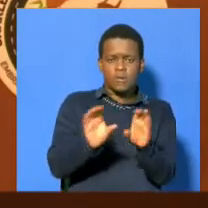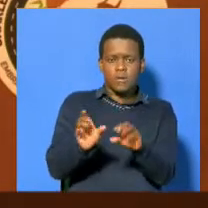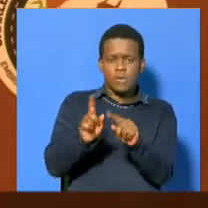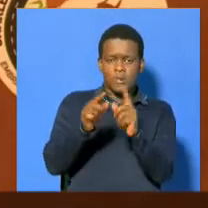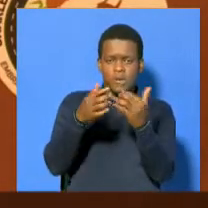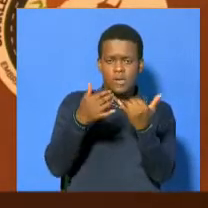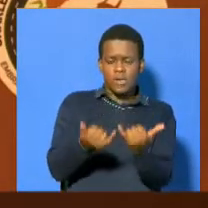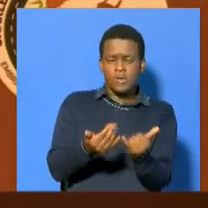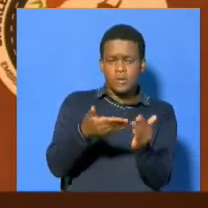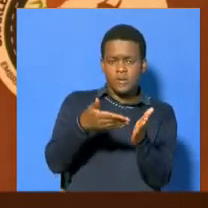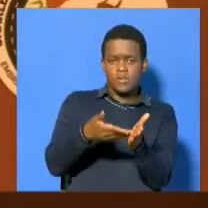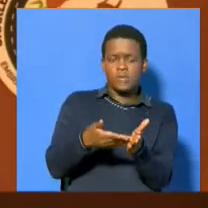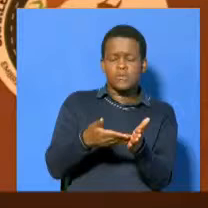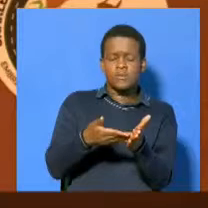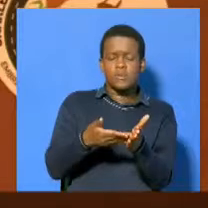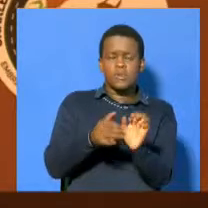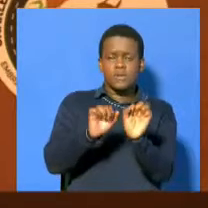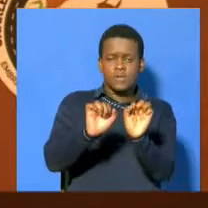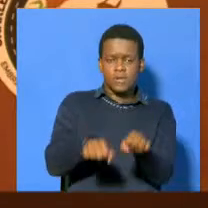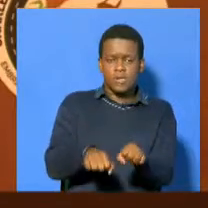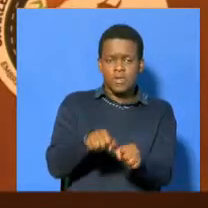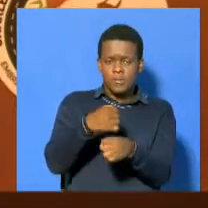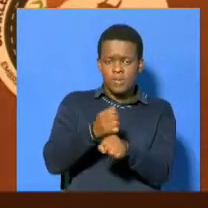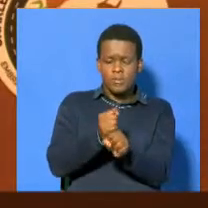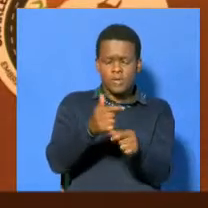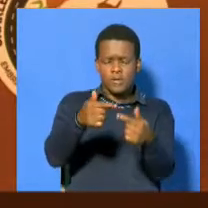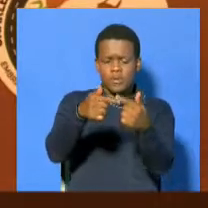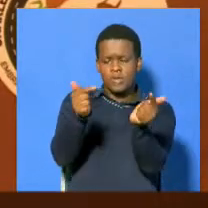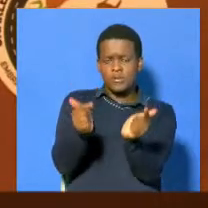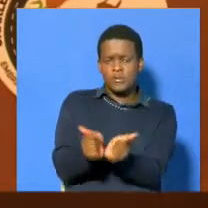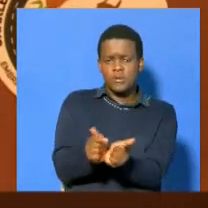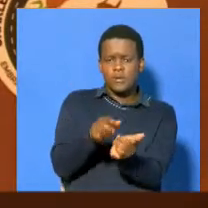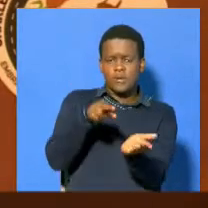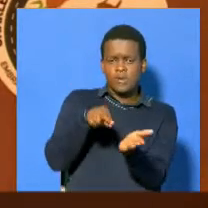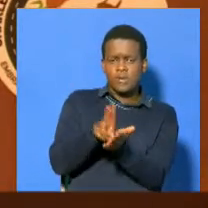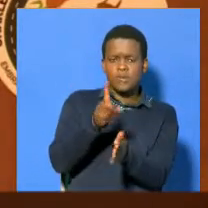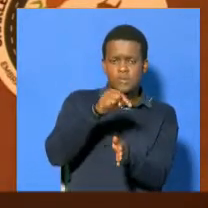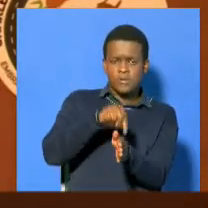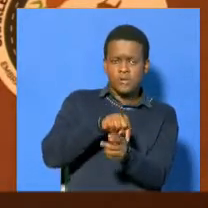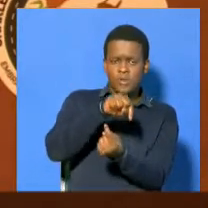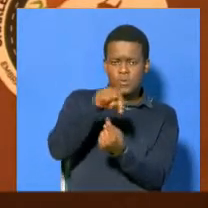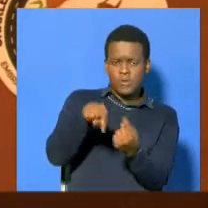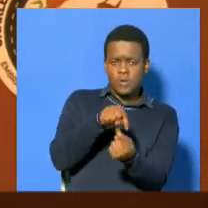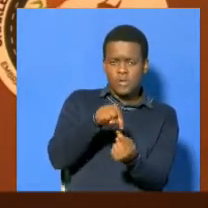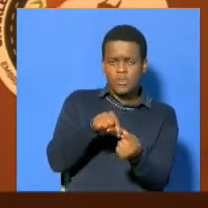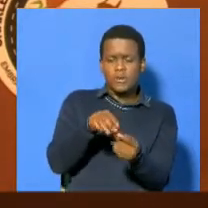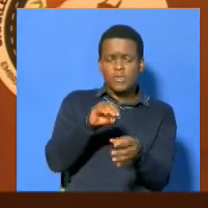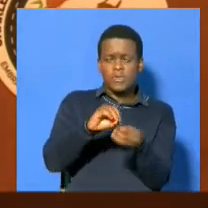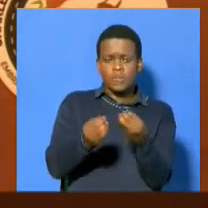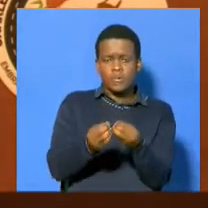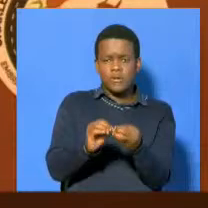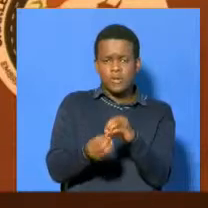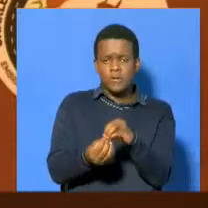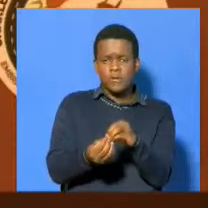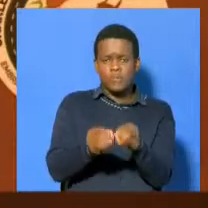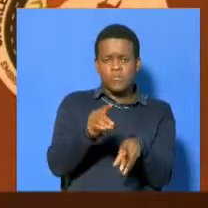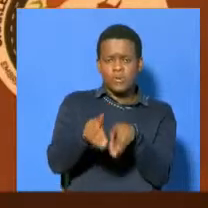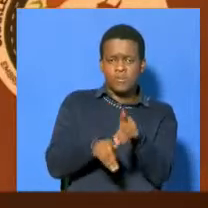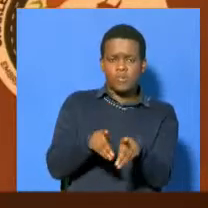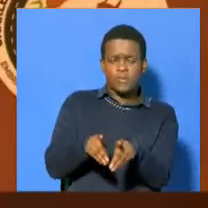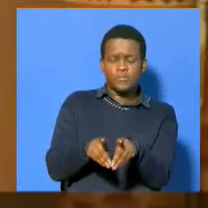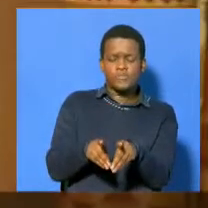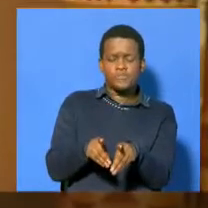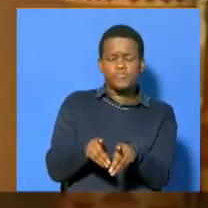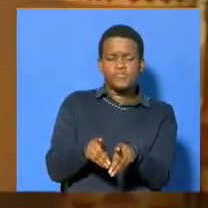this retreat serves to build a team at an appropriate time when the majority of staff have less than a year duration in